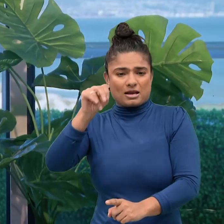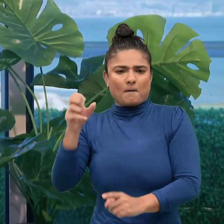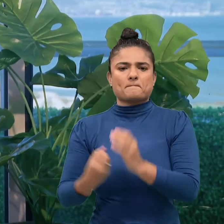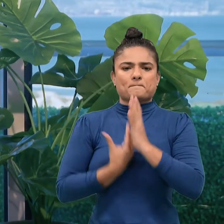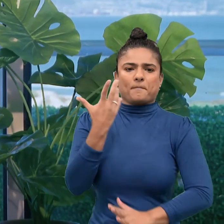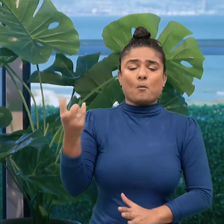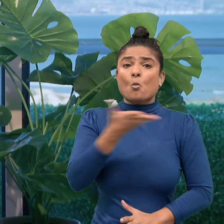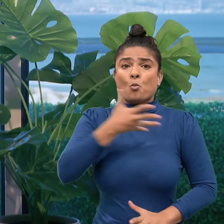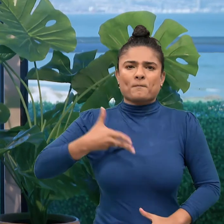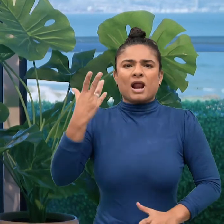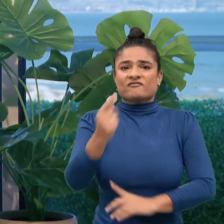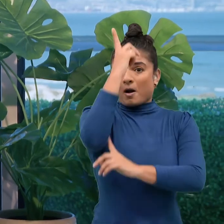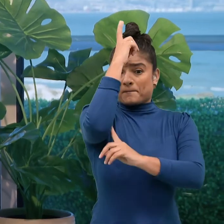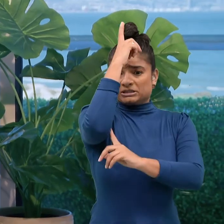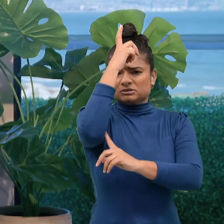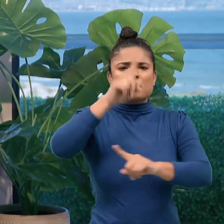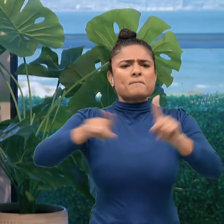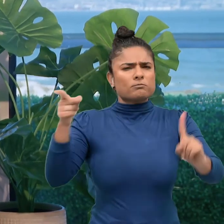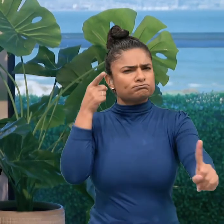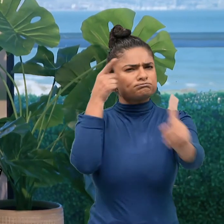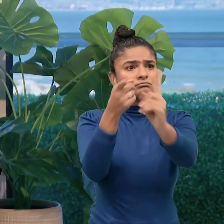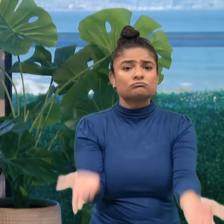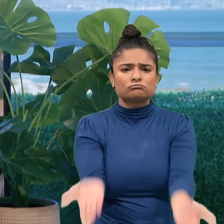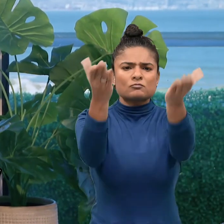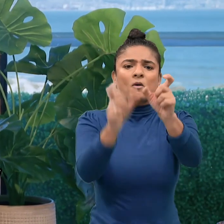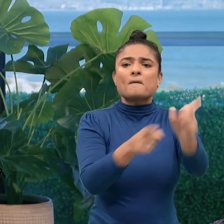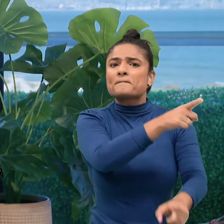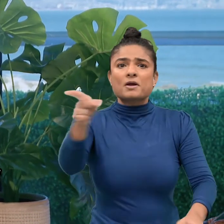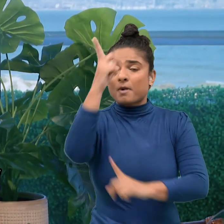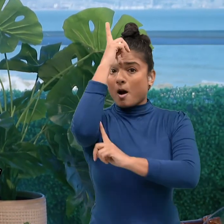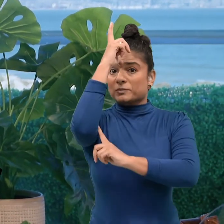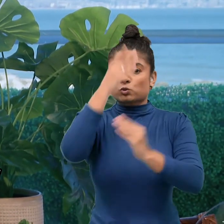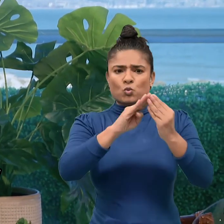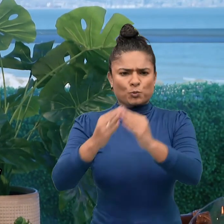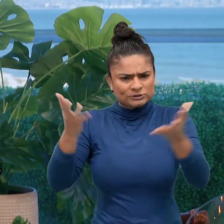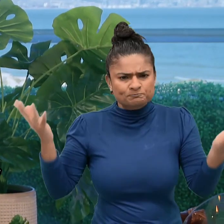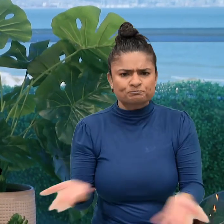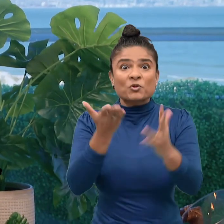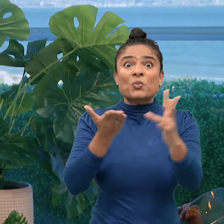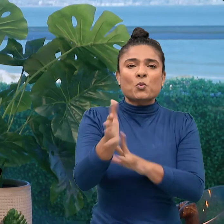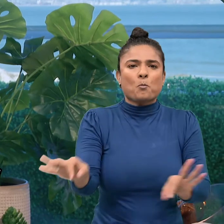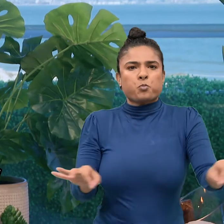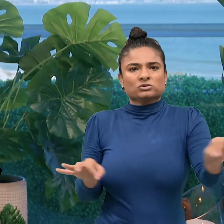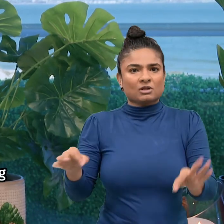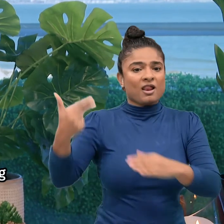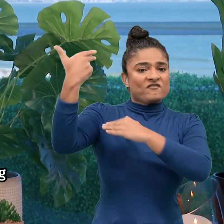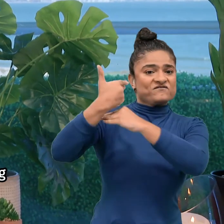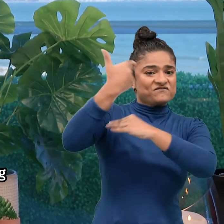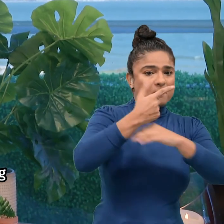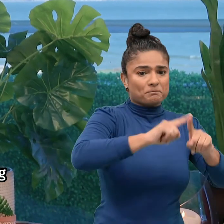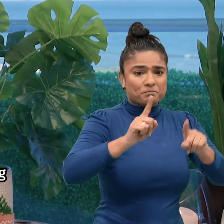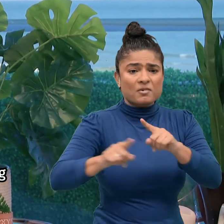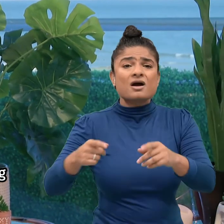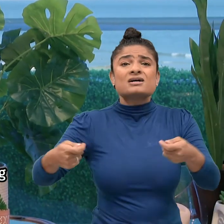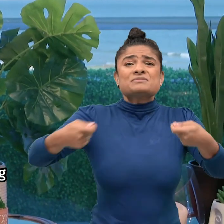a proud woman living with albinism, aiming to inspire and uplift the albinism community through modeling and film. Without